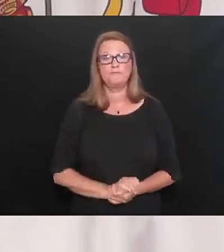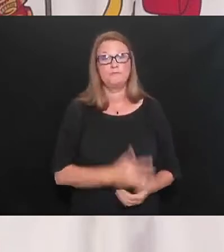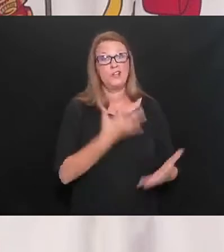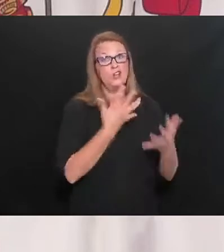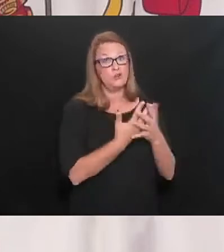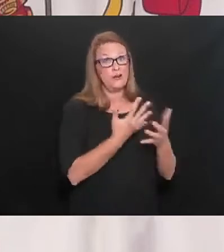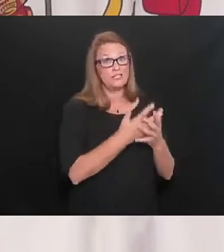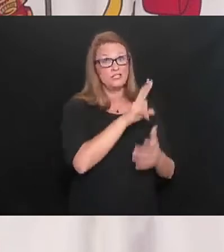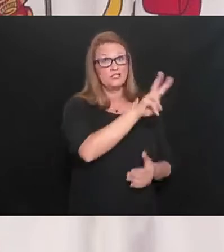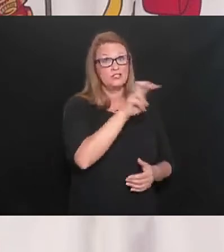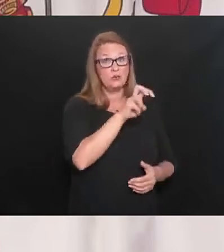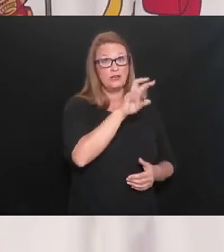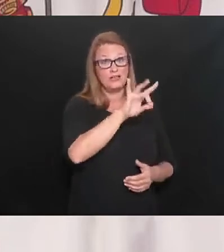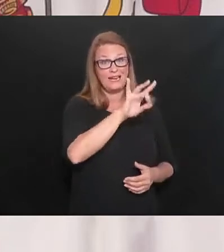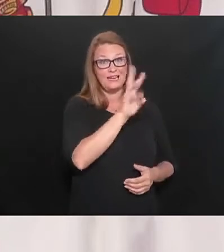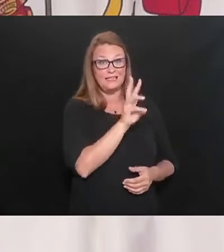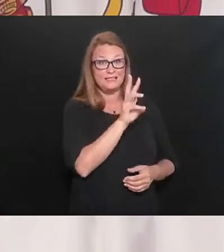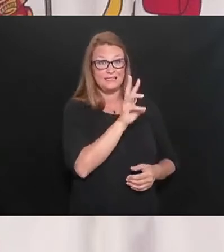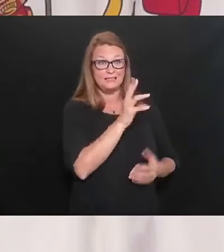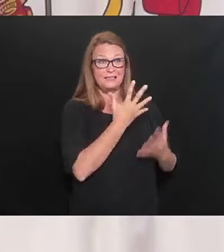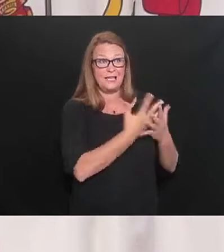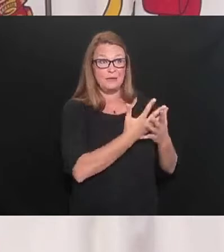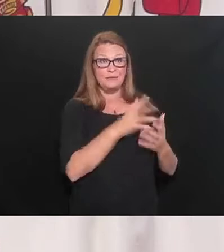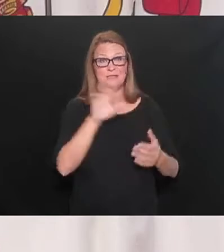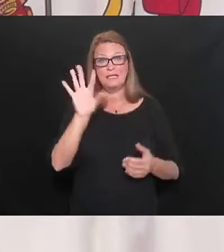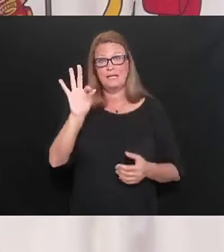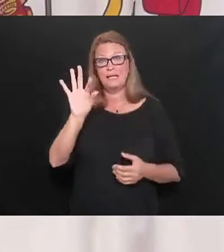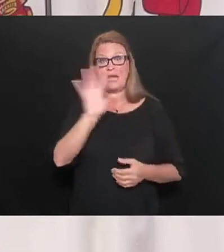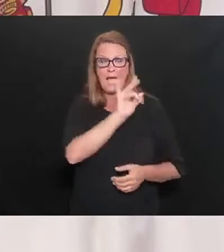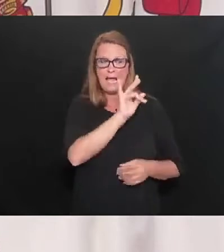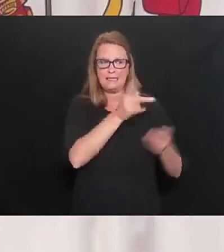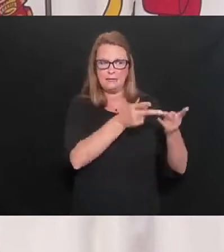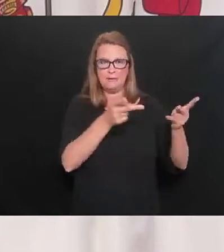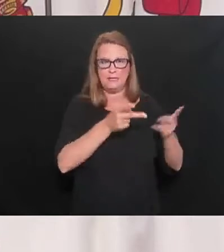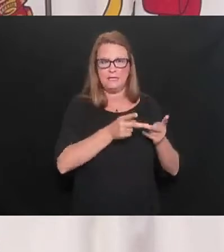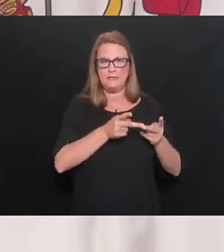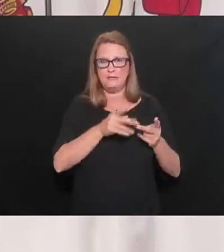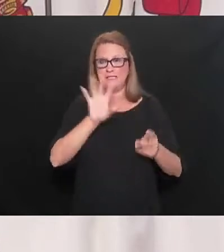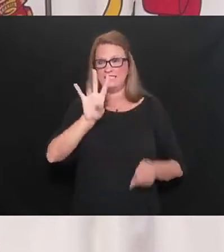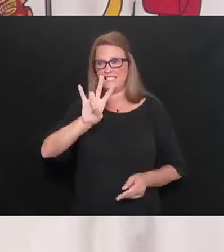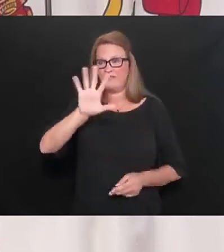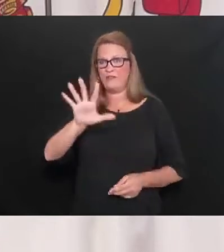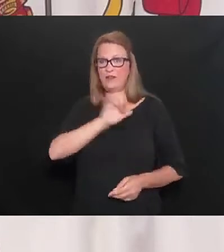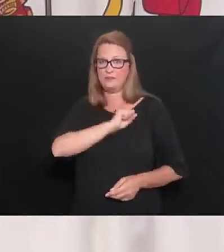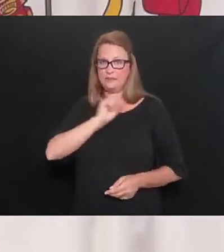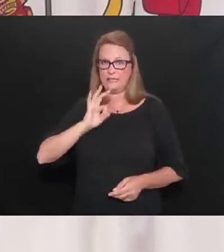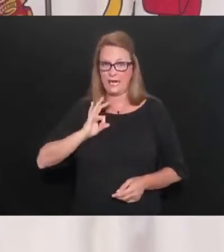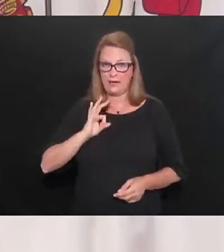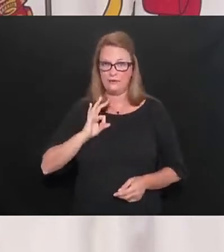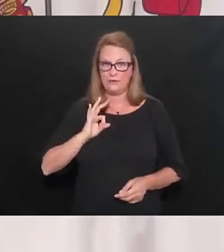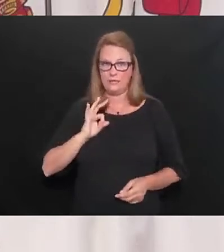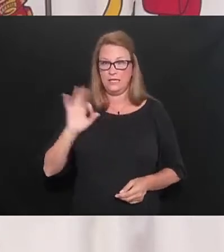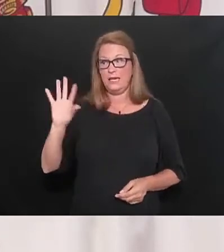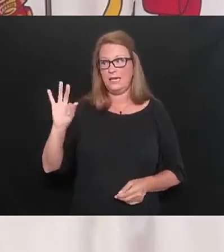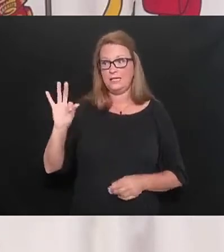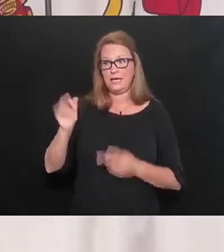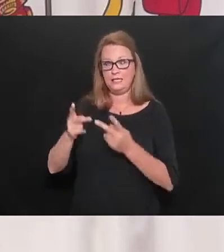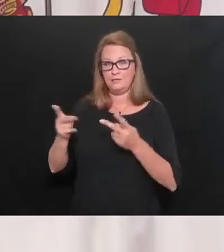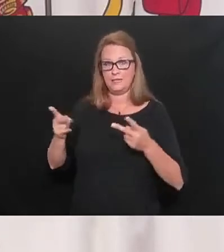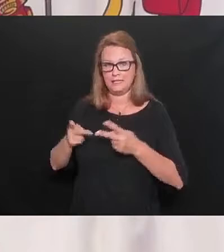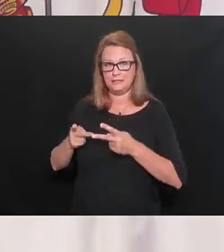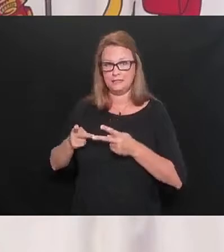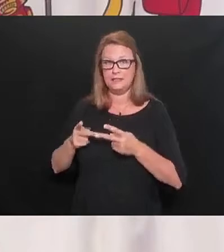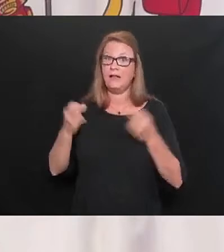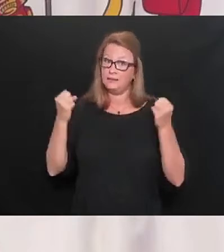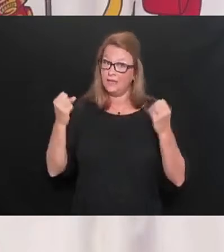Corrections, we have 286 inmates at 18 facilities and 75 staff cases at 19 facilities.